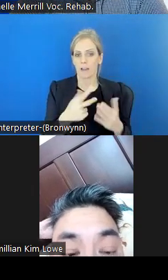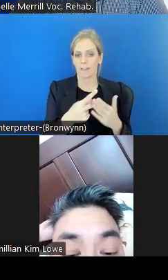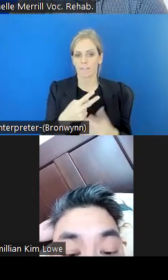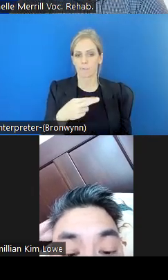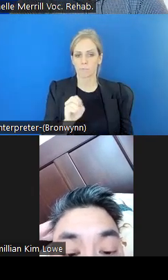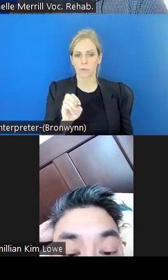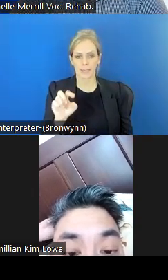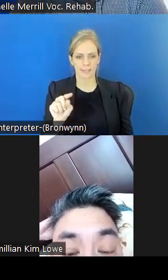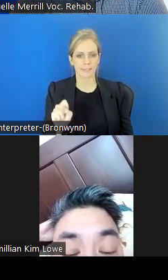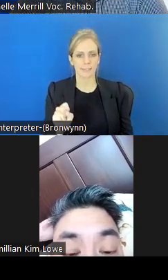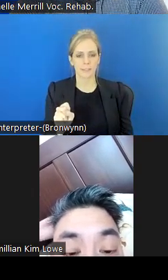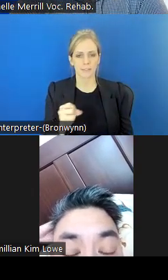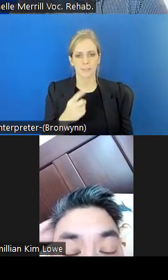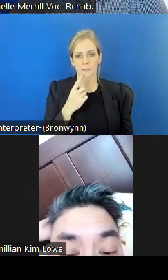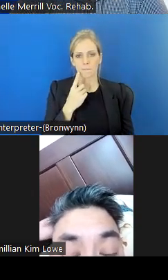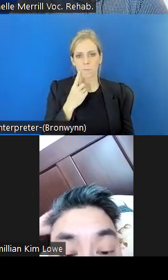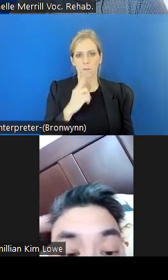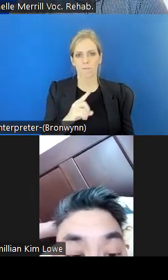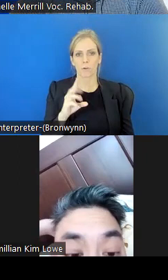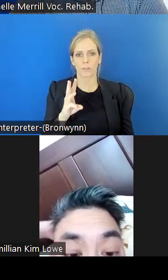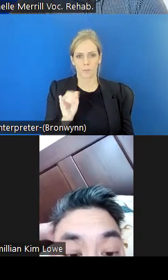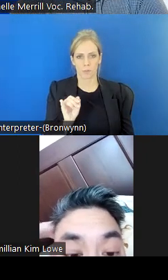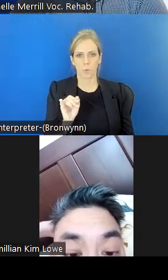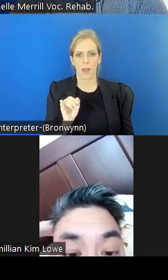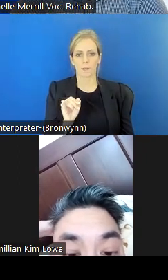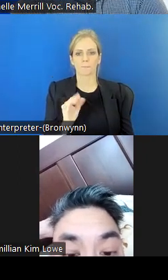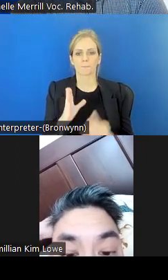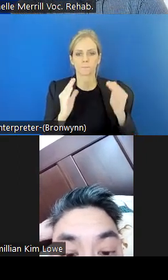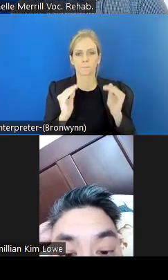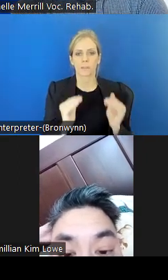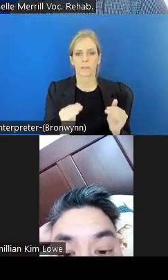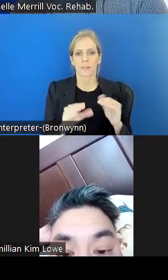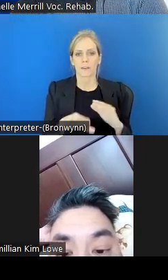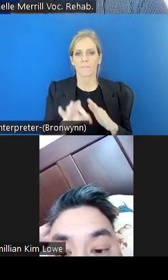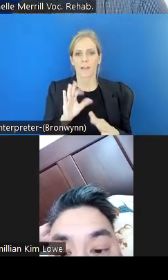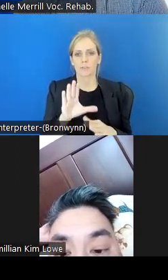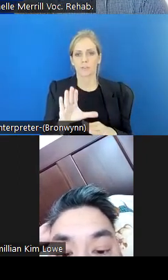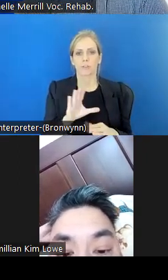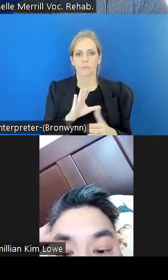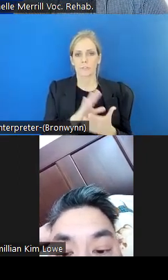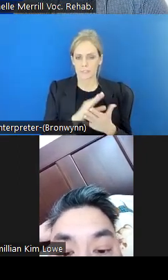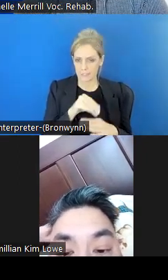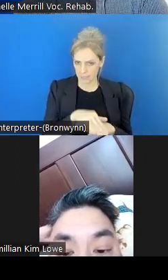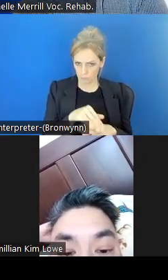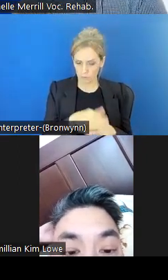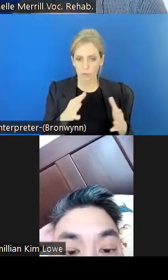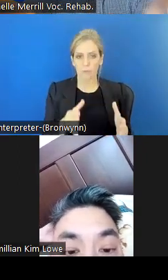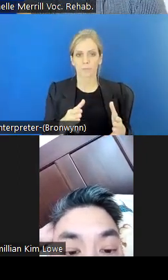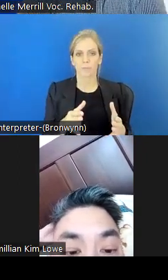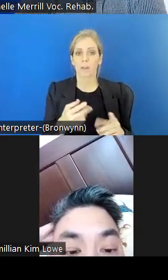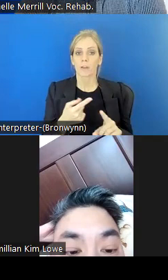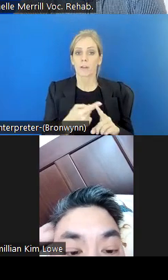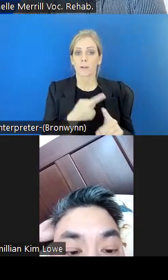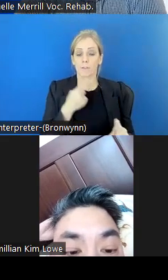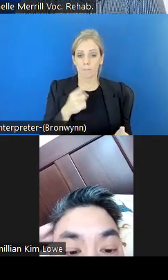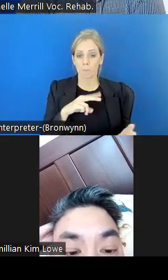per the WIA. Here's the Find Your Counselor, as I mentioned. And so from a teacher perspective, if